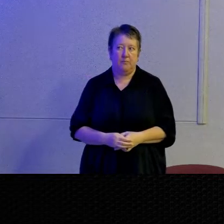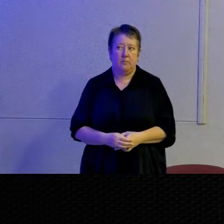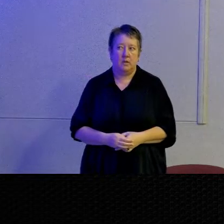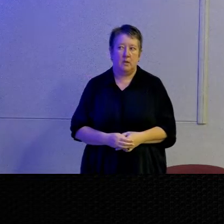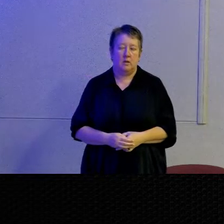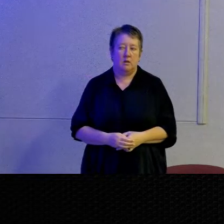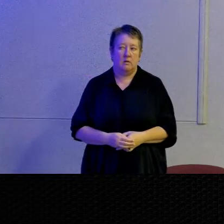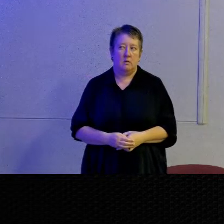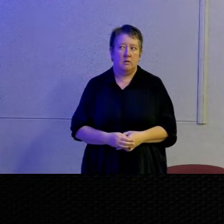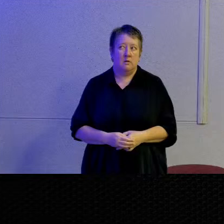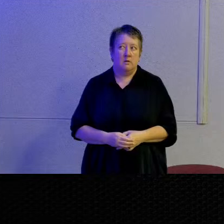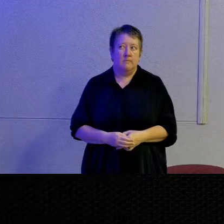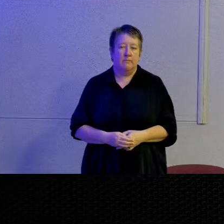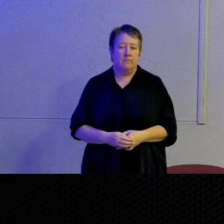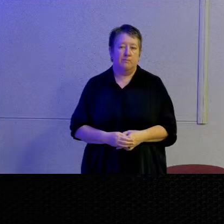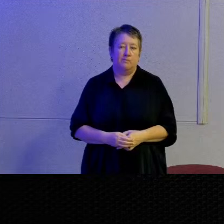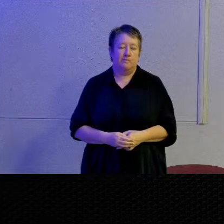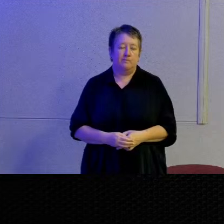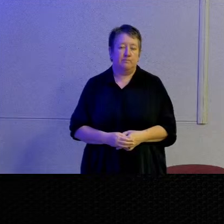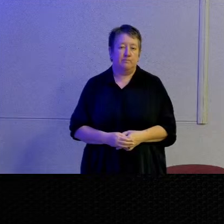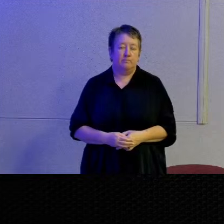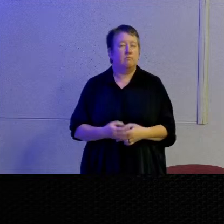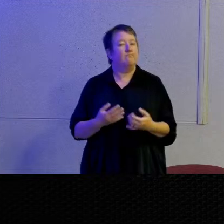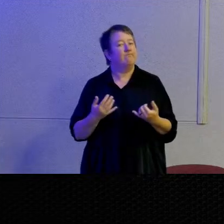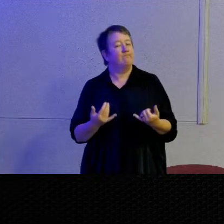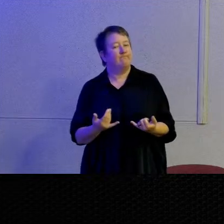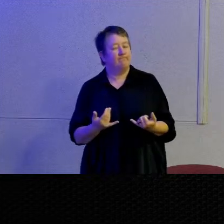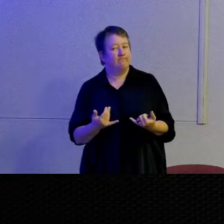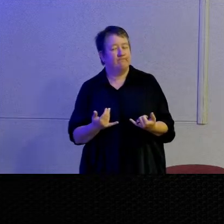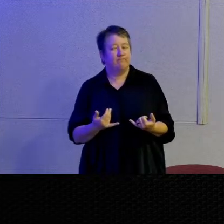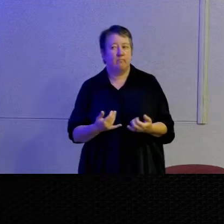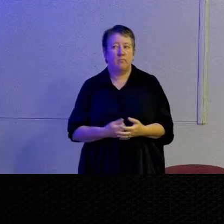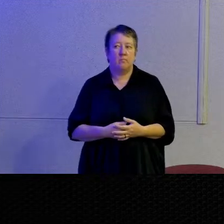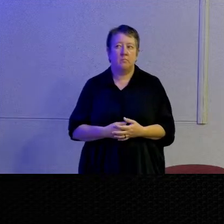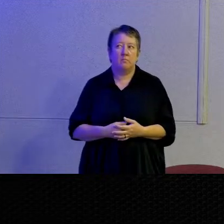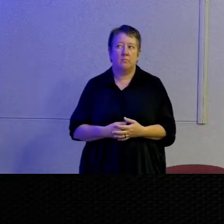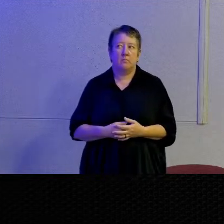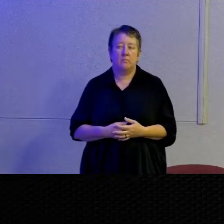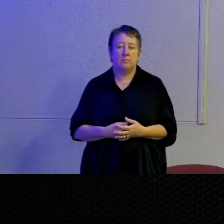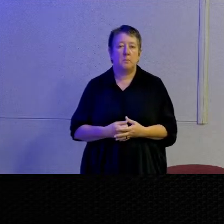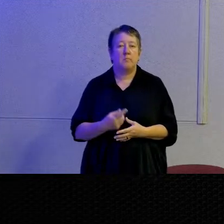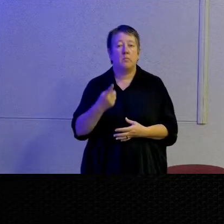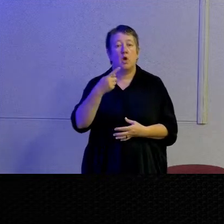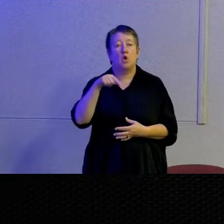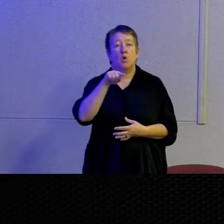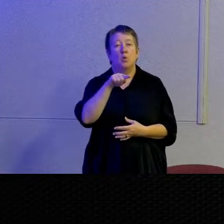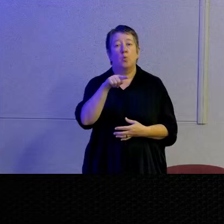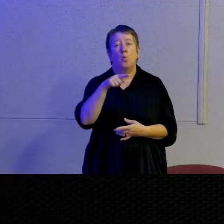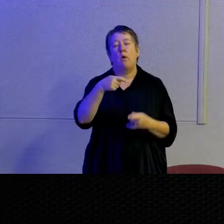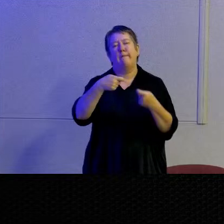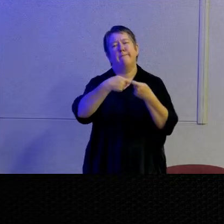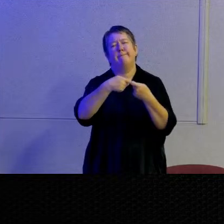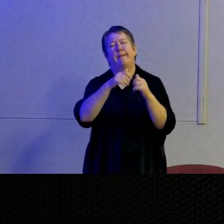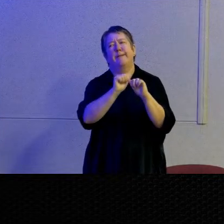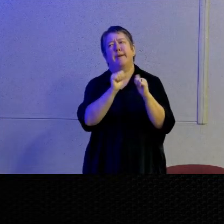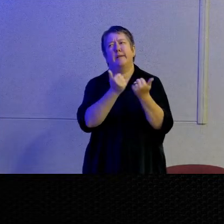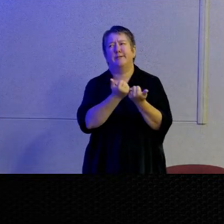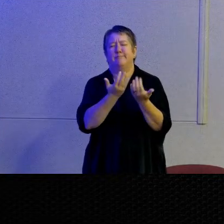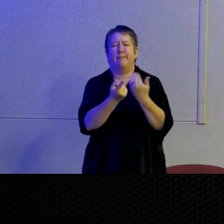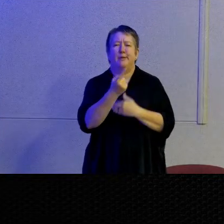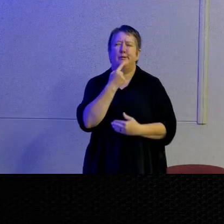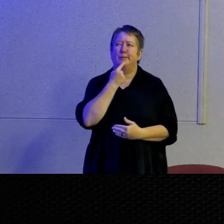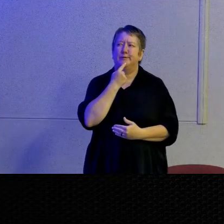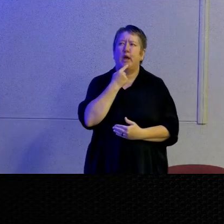So at this point, if you are running a funding agency, you might say, well, it's